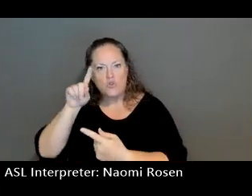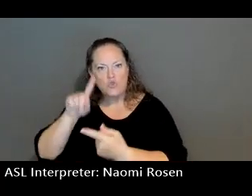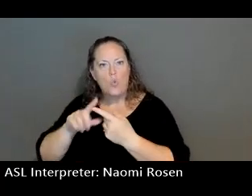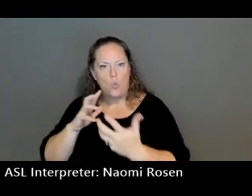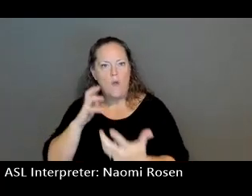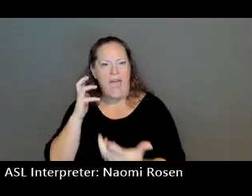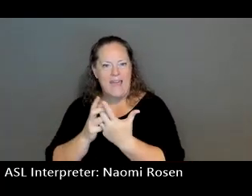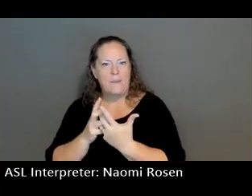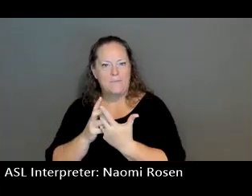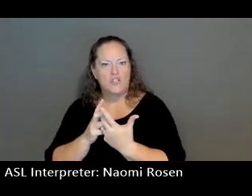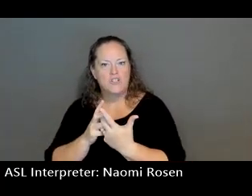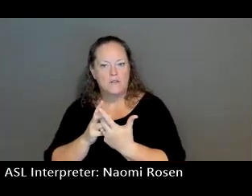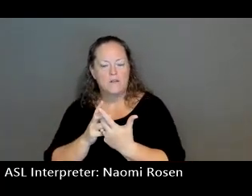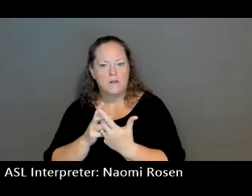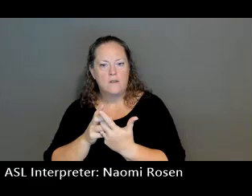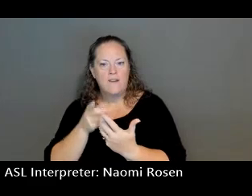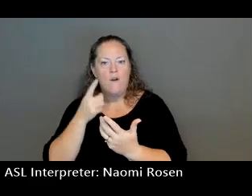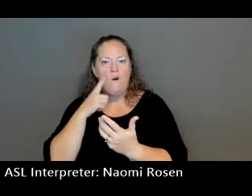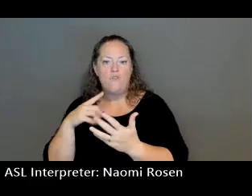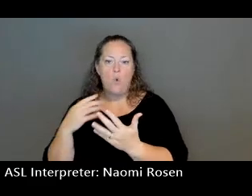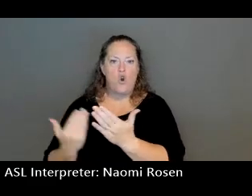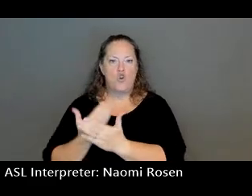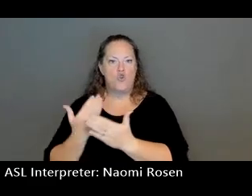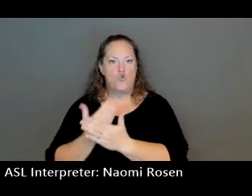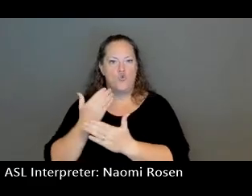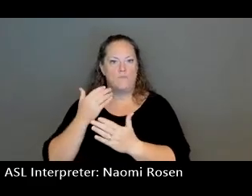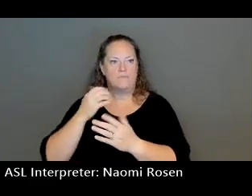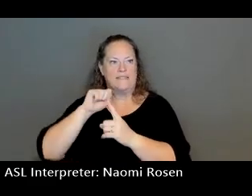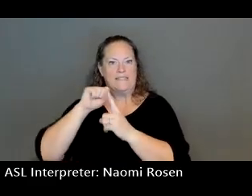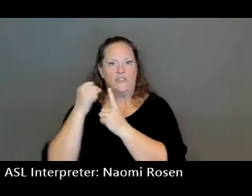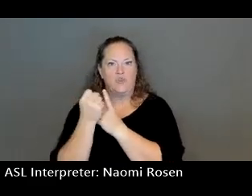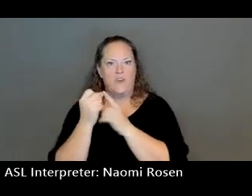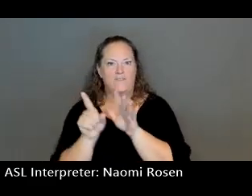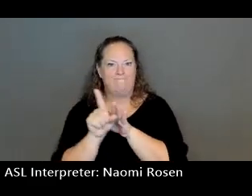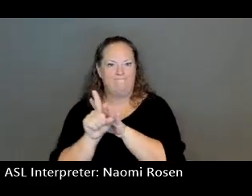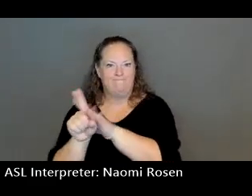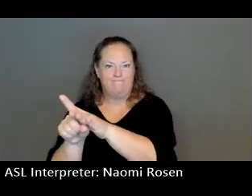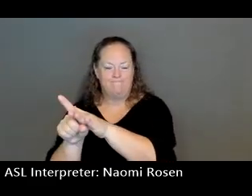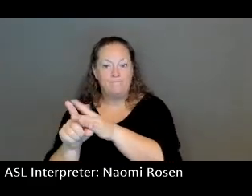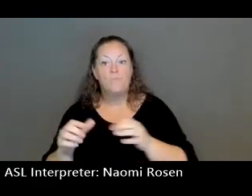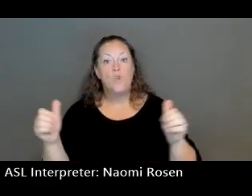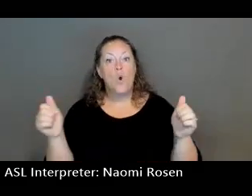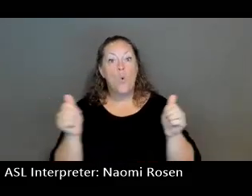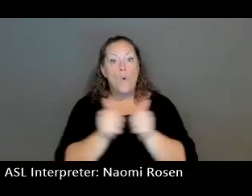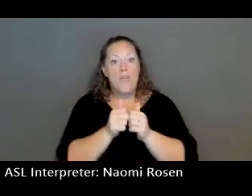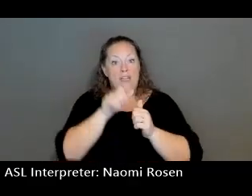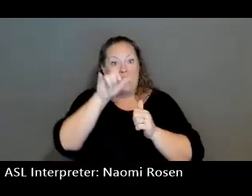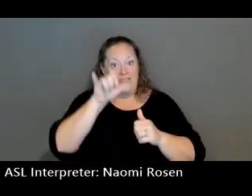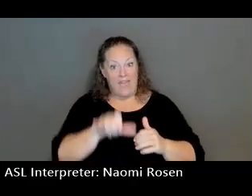adaptation to these new conditions. And with that, I